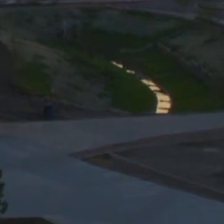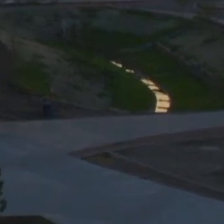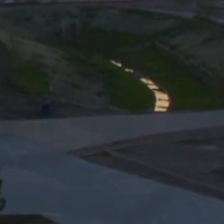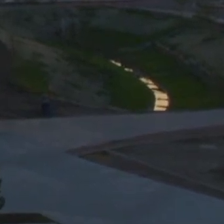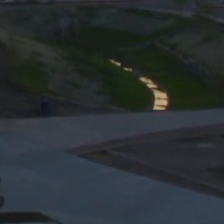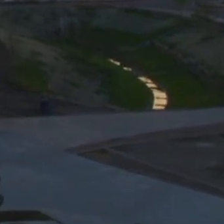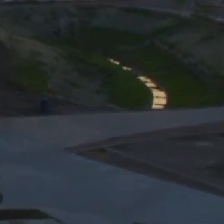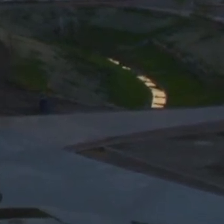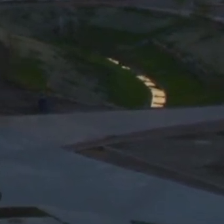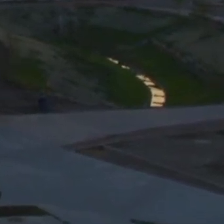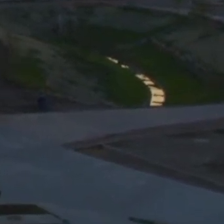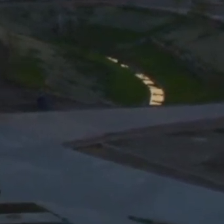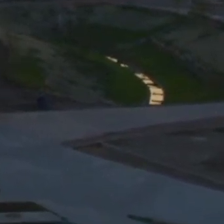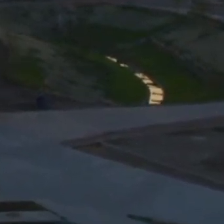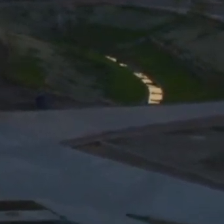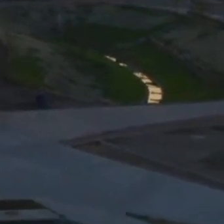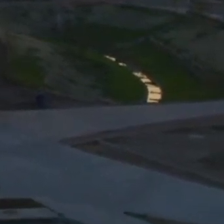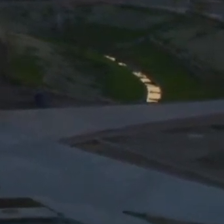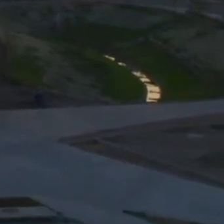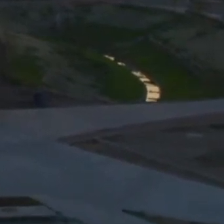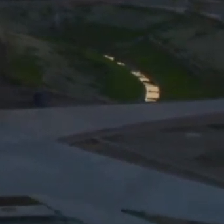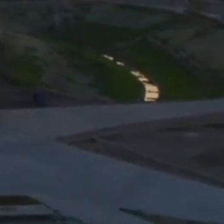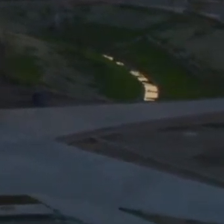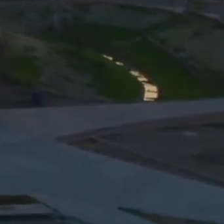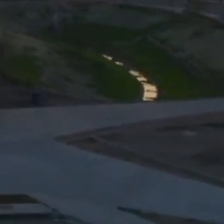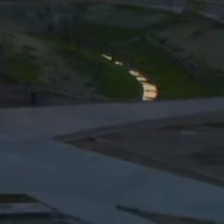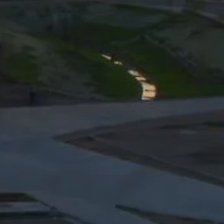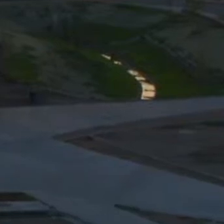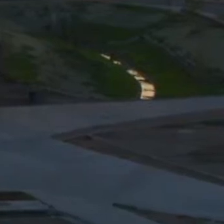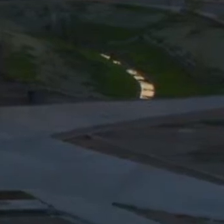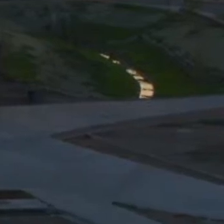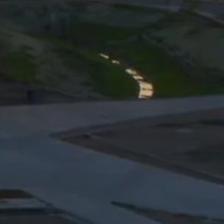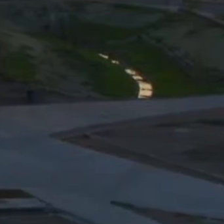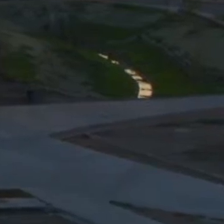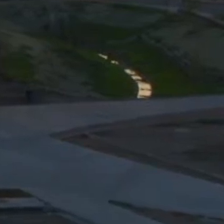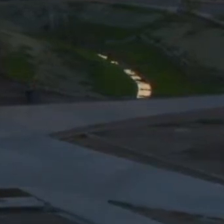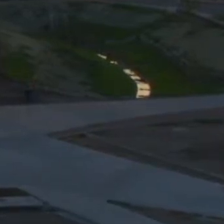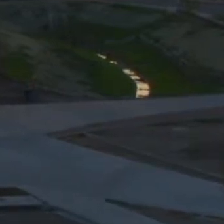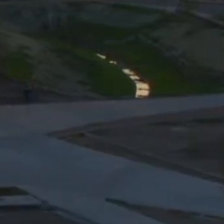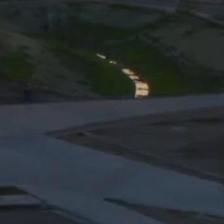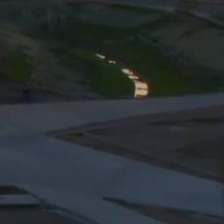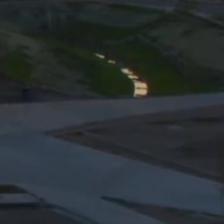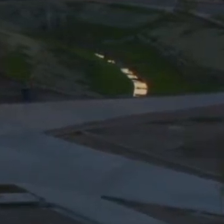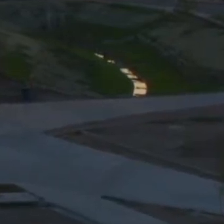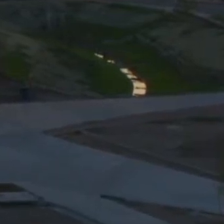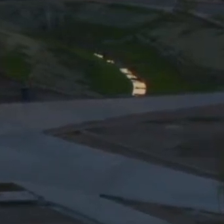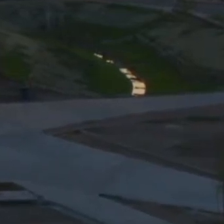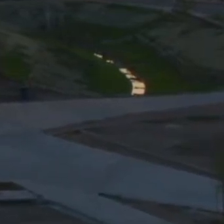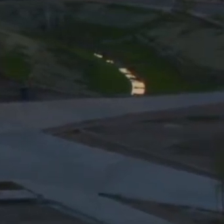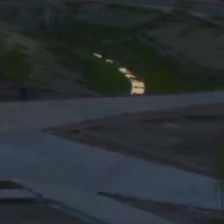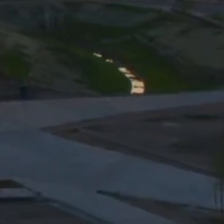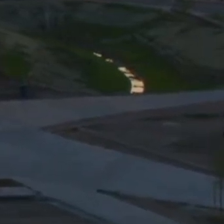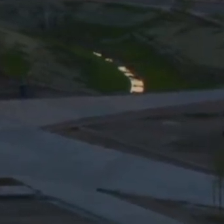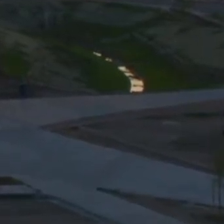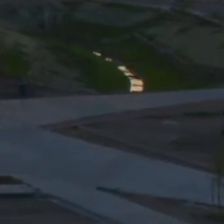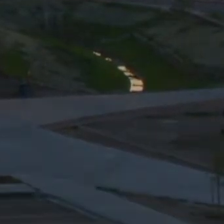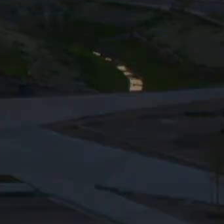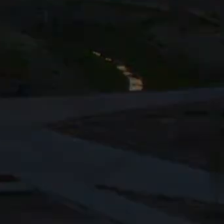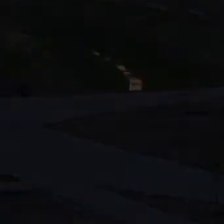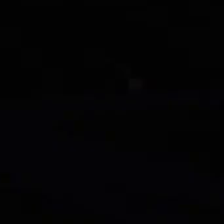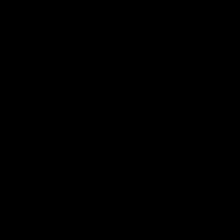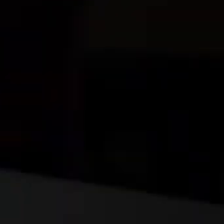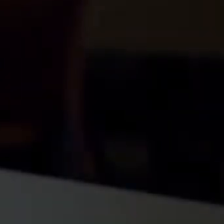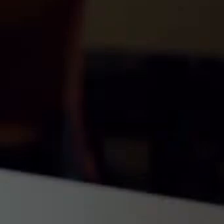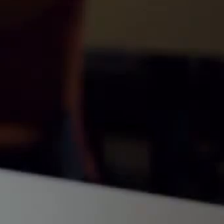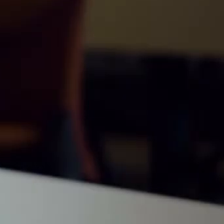This project would not have been possible without El Pomar Foundation. I'm grateful to Bill Hybl and Kyle Hybl